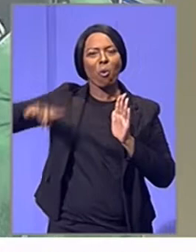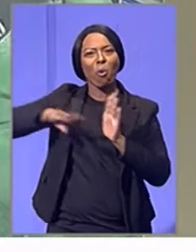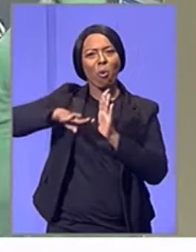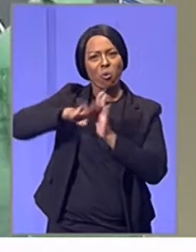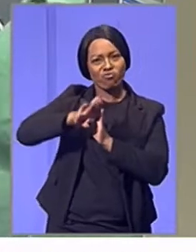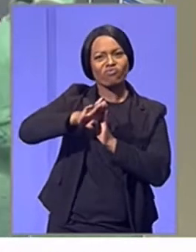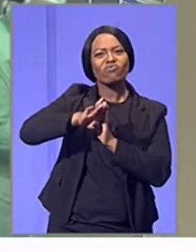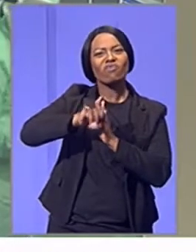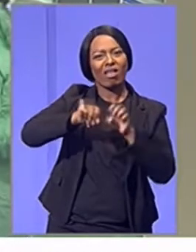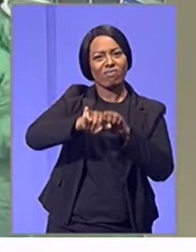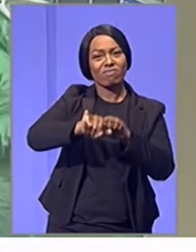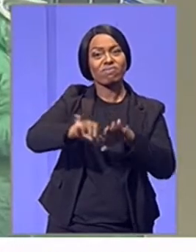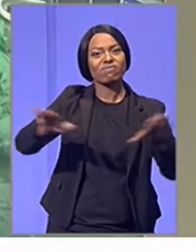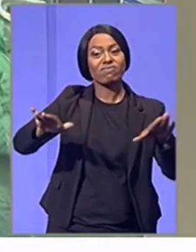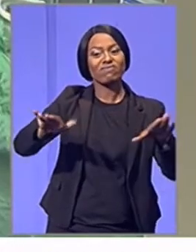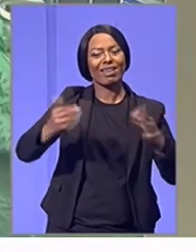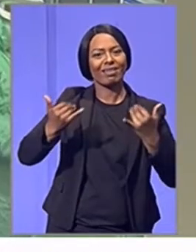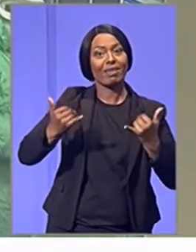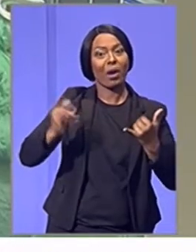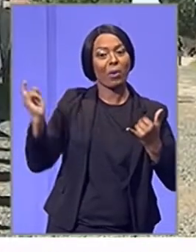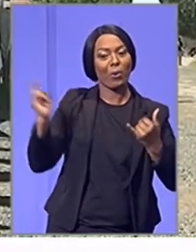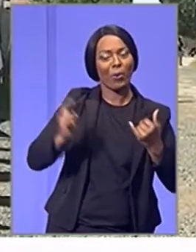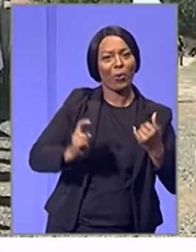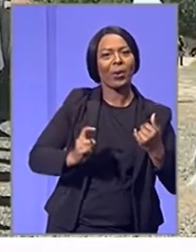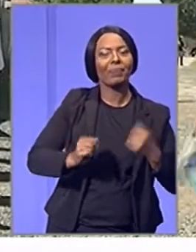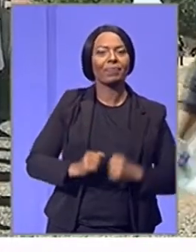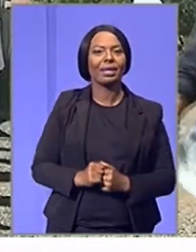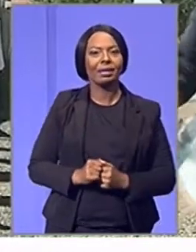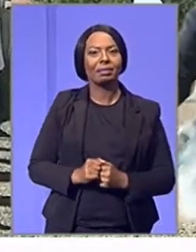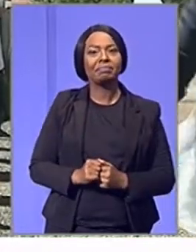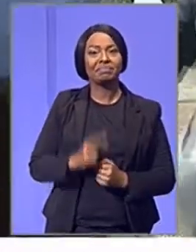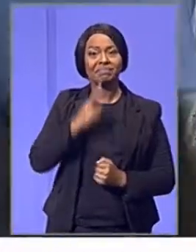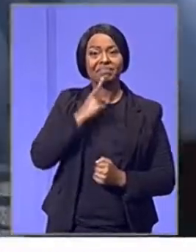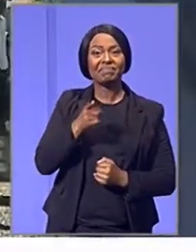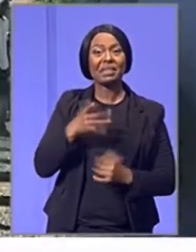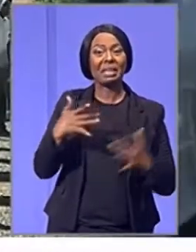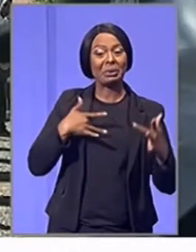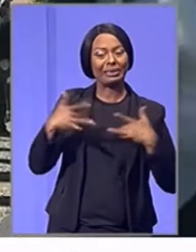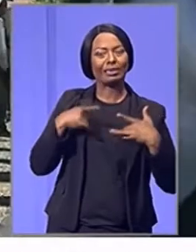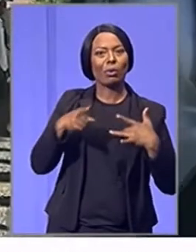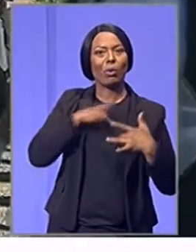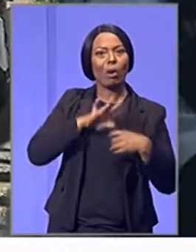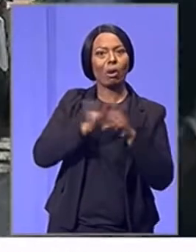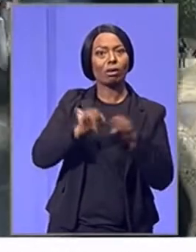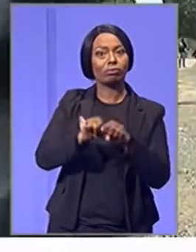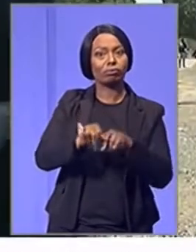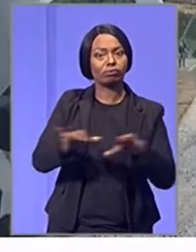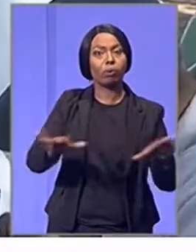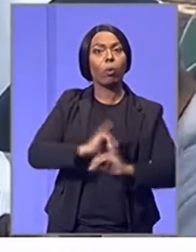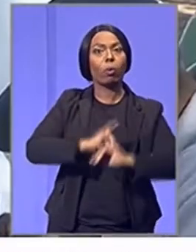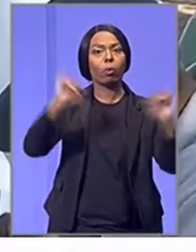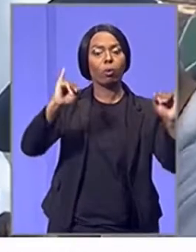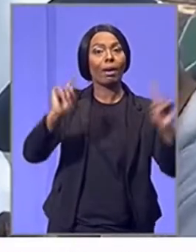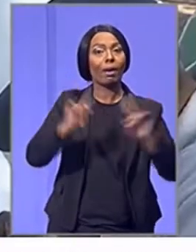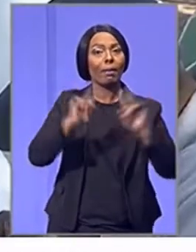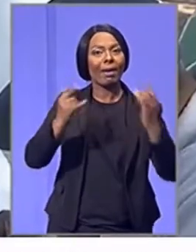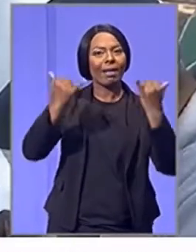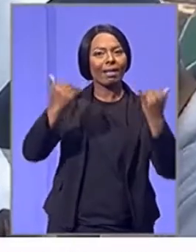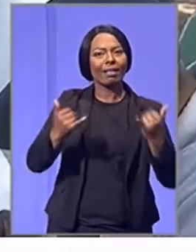le leswa le tla ka morago ga sebopego se seswa sa leuba la COVID-19. Le ge go le bjalo a go sebopego se seswa sa